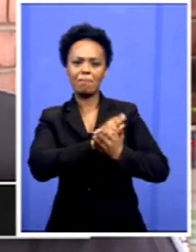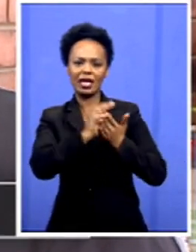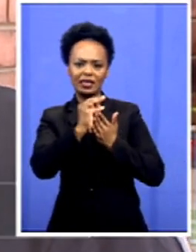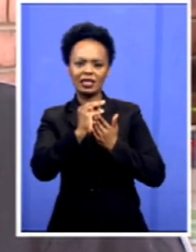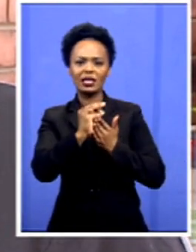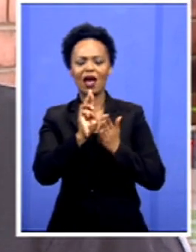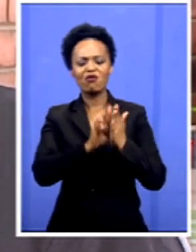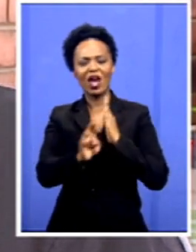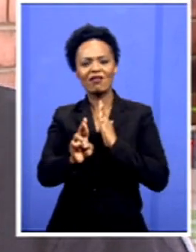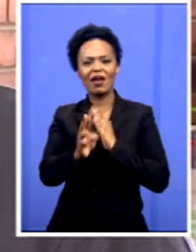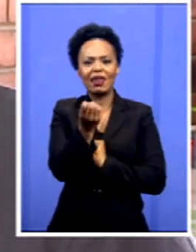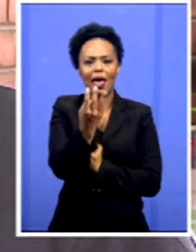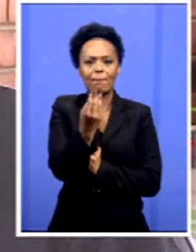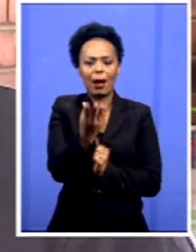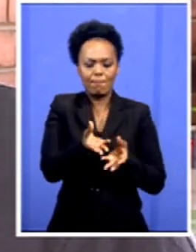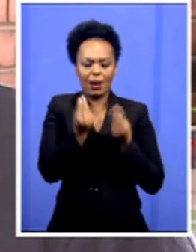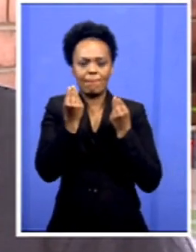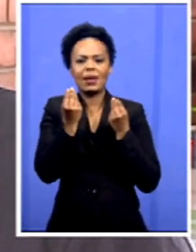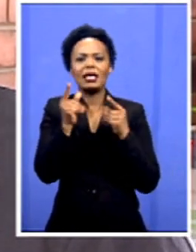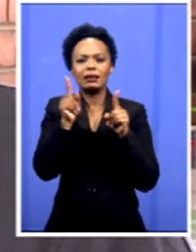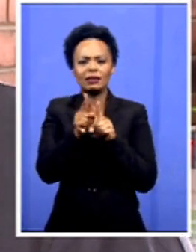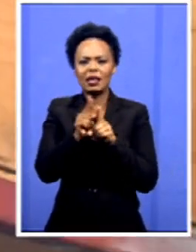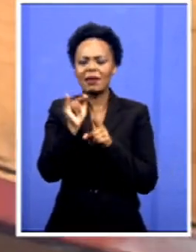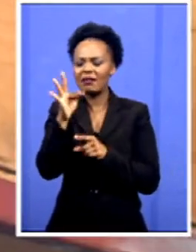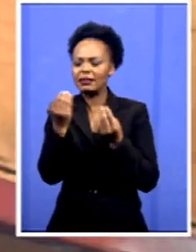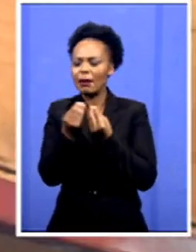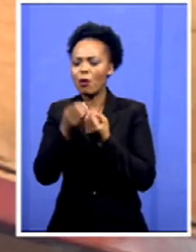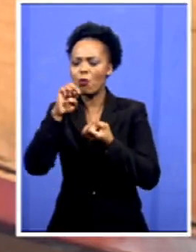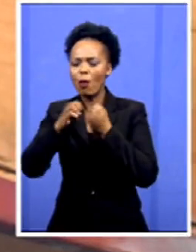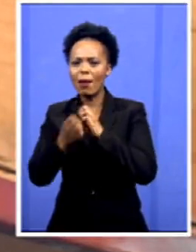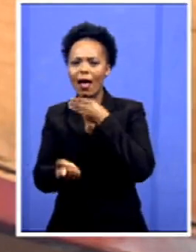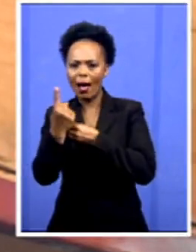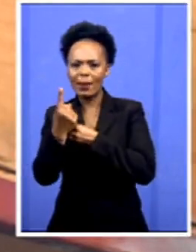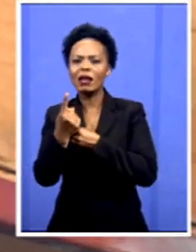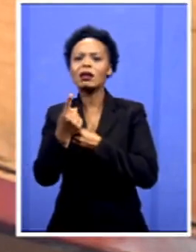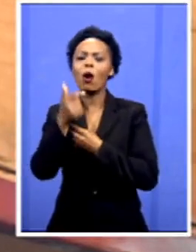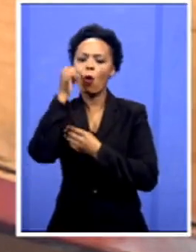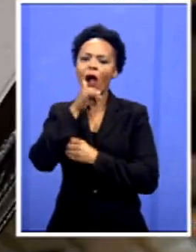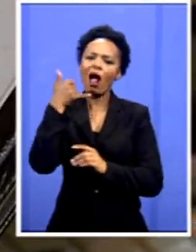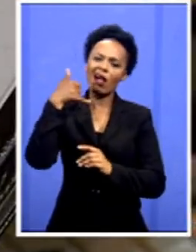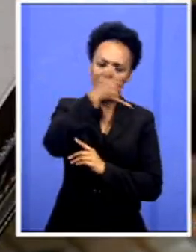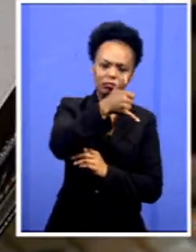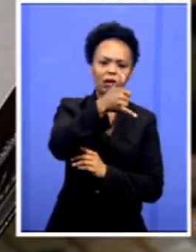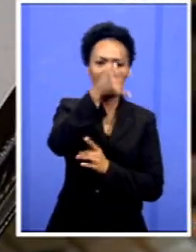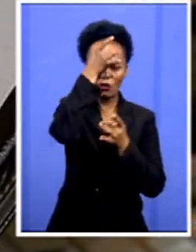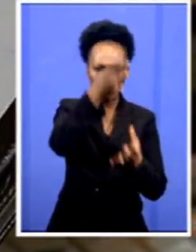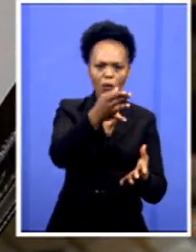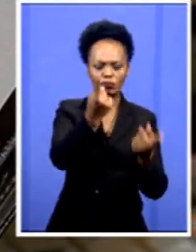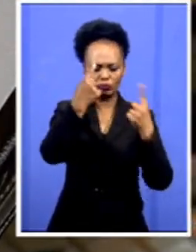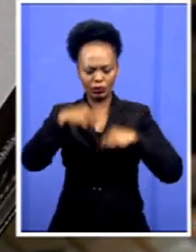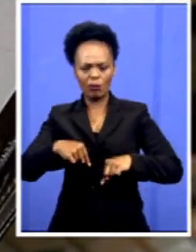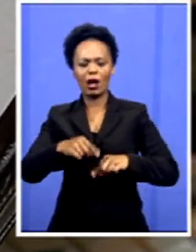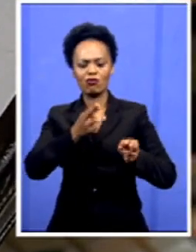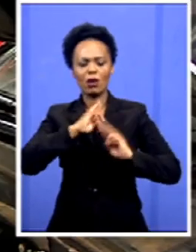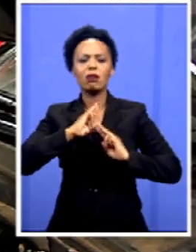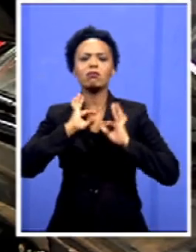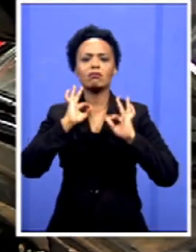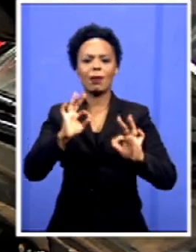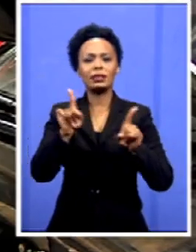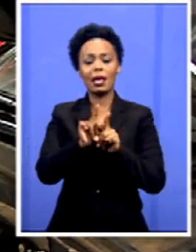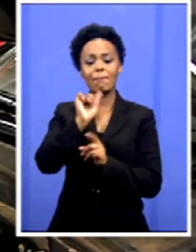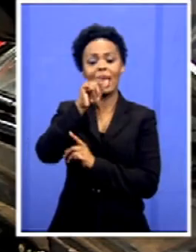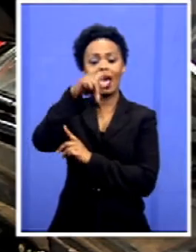reference number, and even when they've repaired it or whatever the problem was, when it's resolved, they will also let you know. I now see that we've got an app as